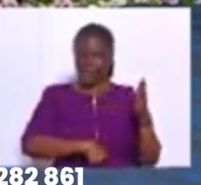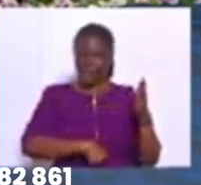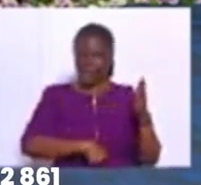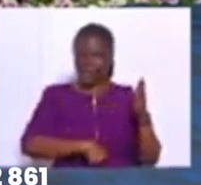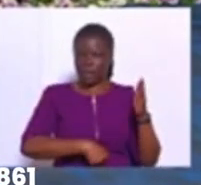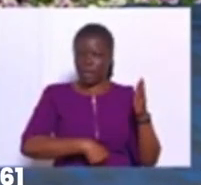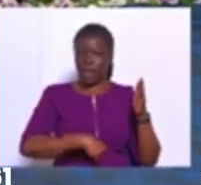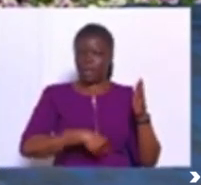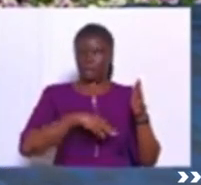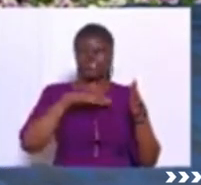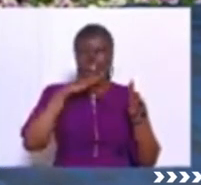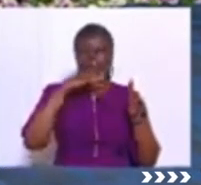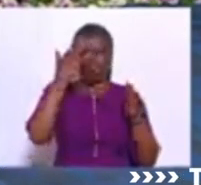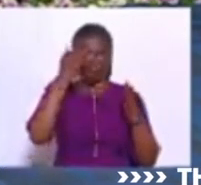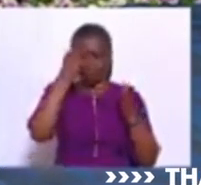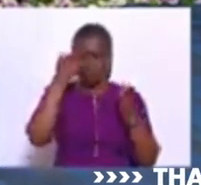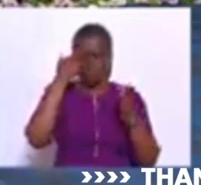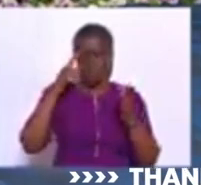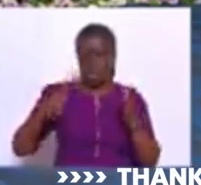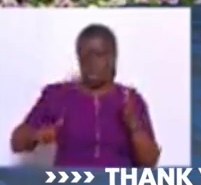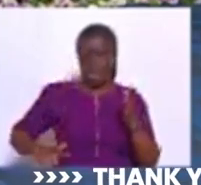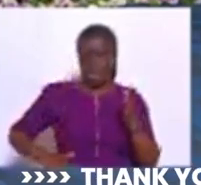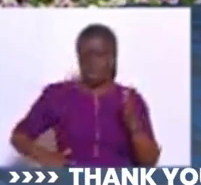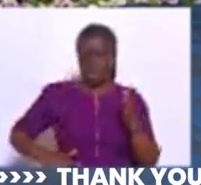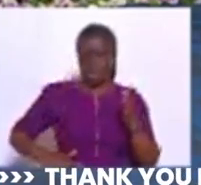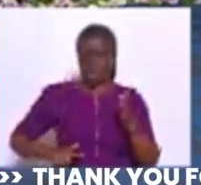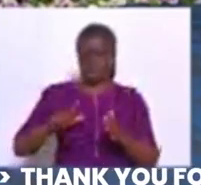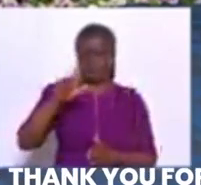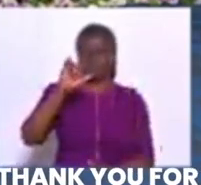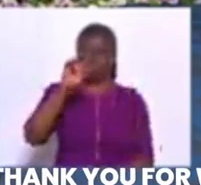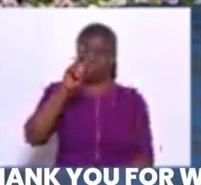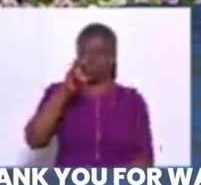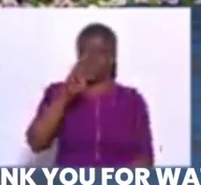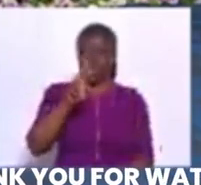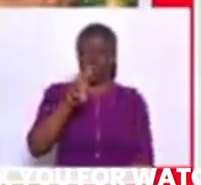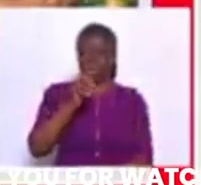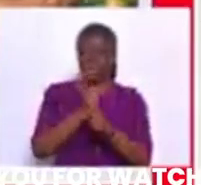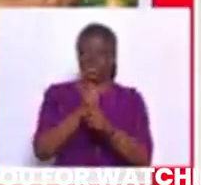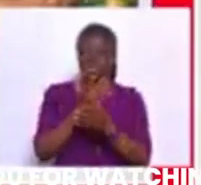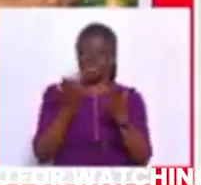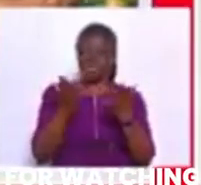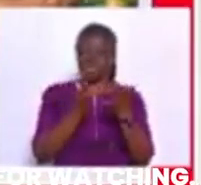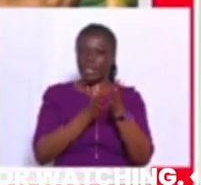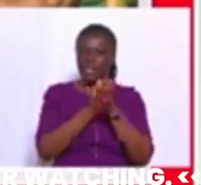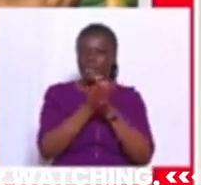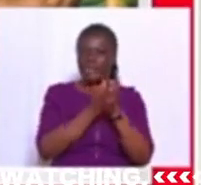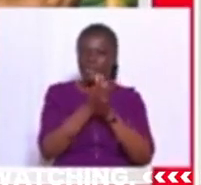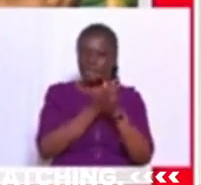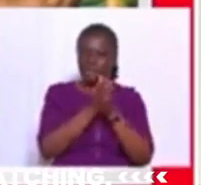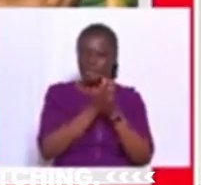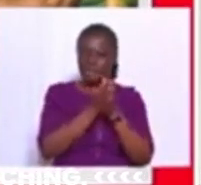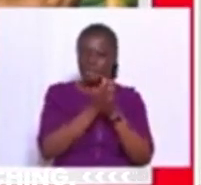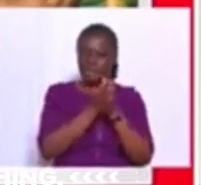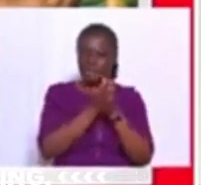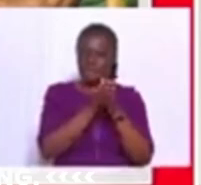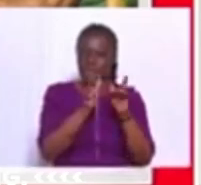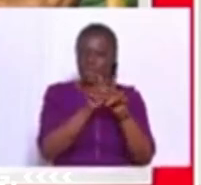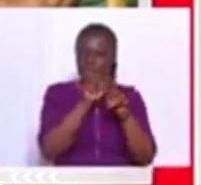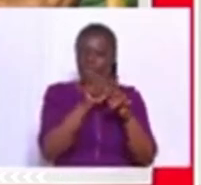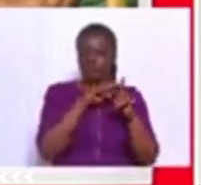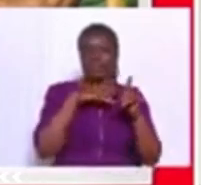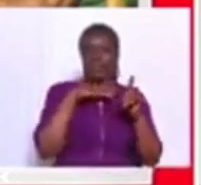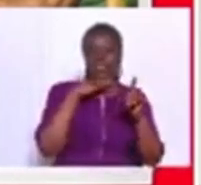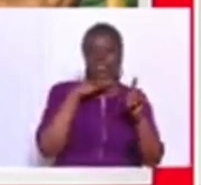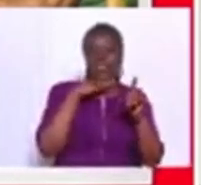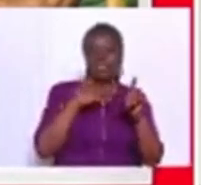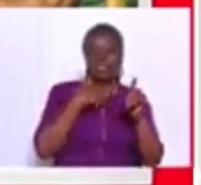dying from liver cancer. Now, he did something very interesting. As he was dying, he